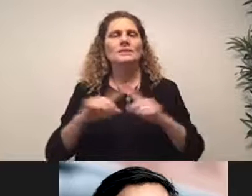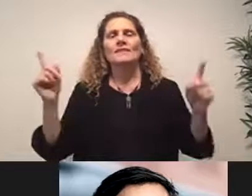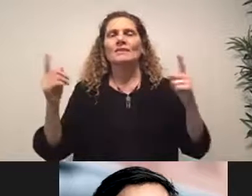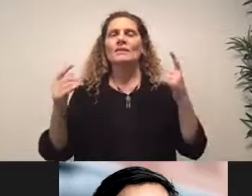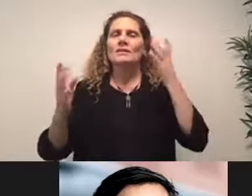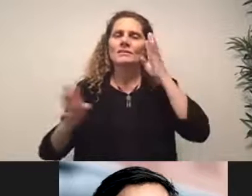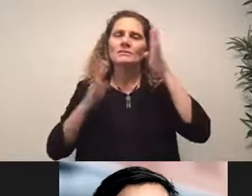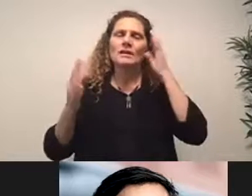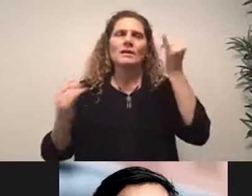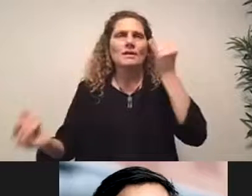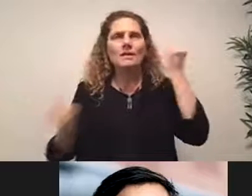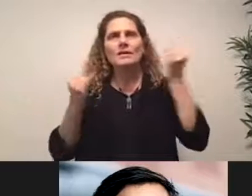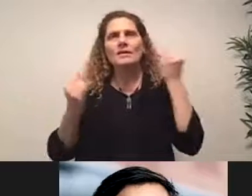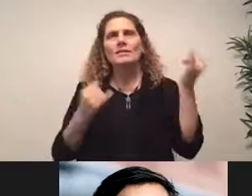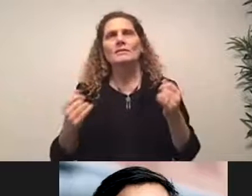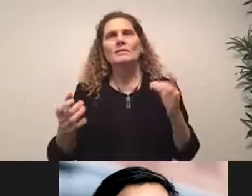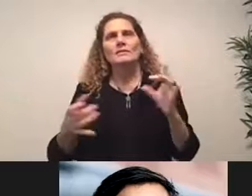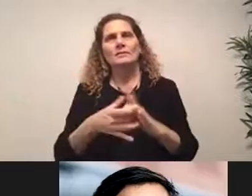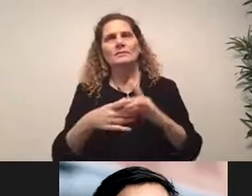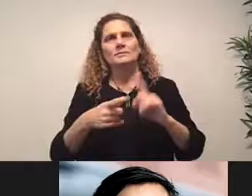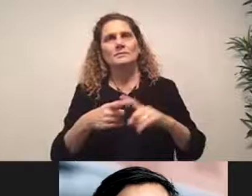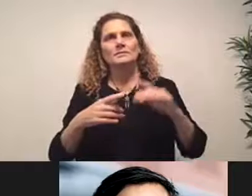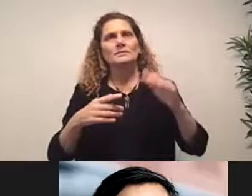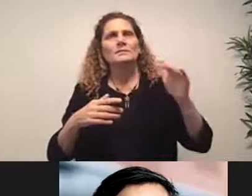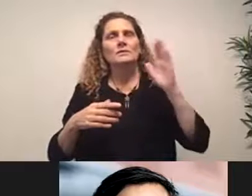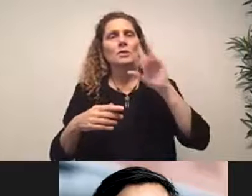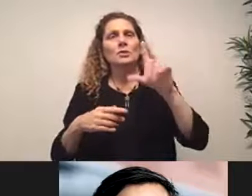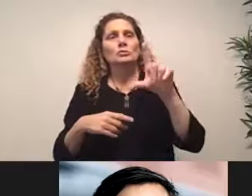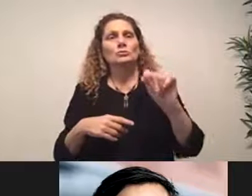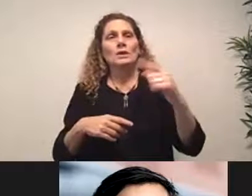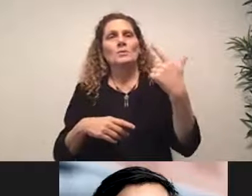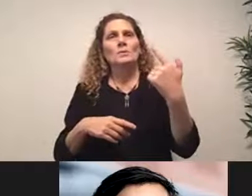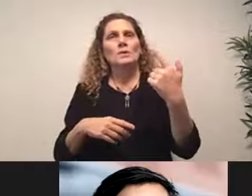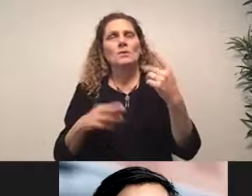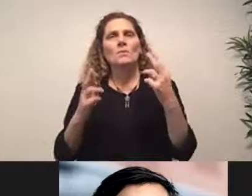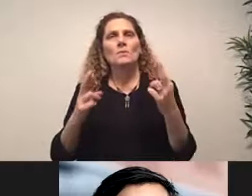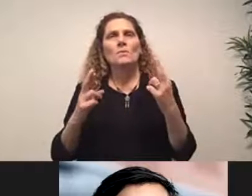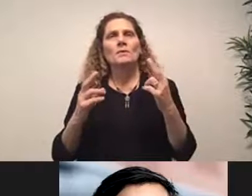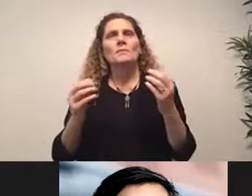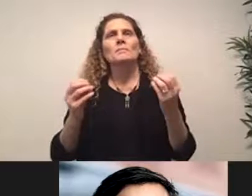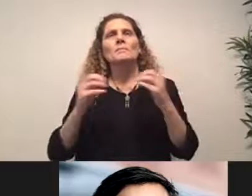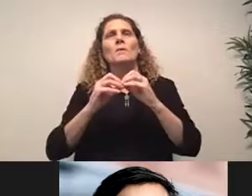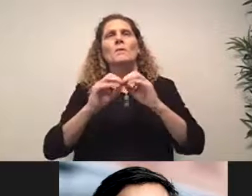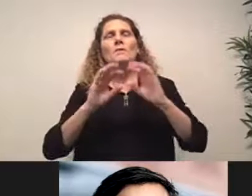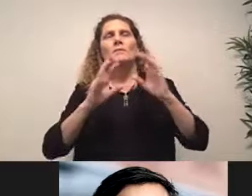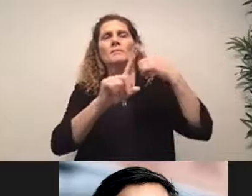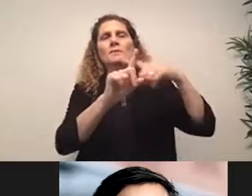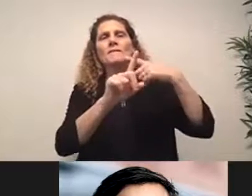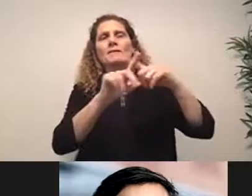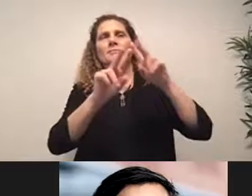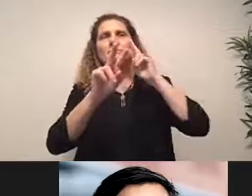that there is a light, and 2021 may bring close-knit family gatherings